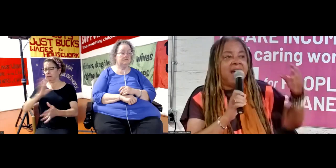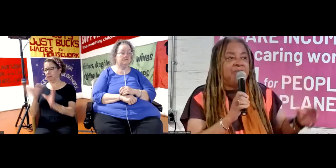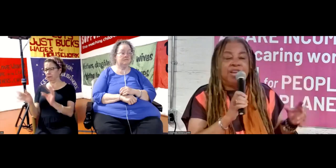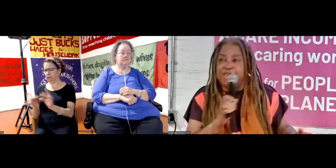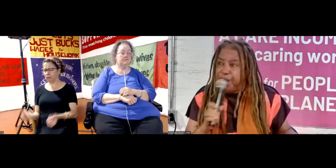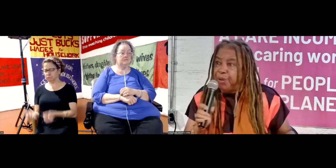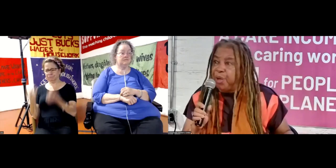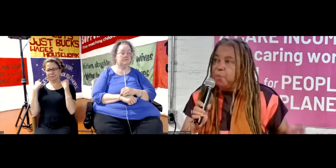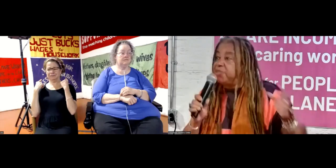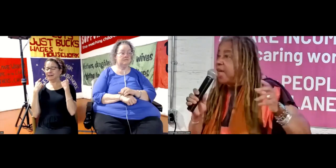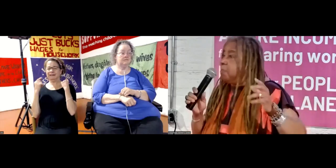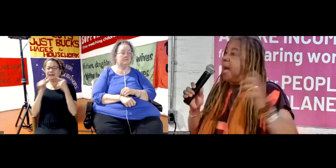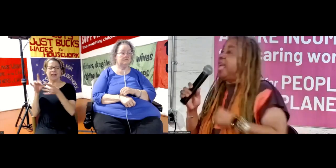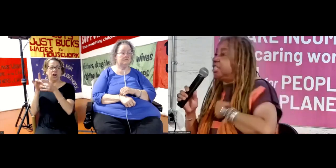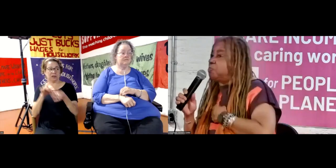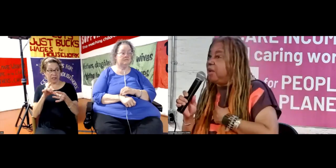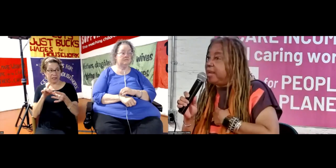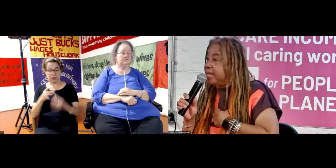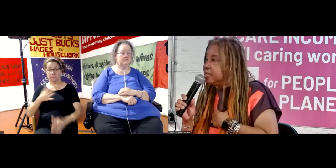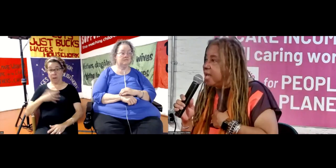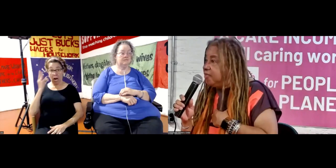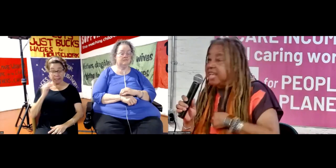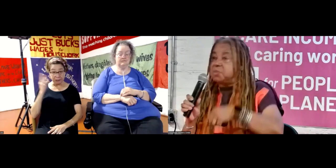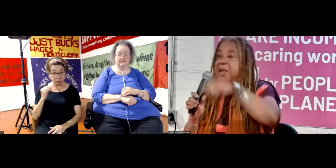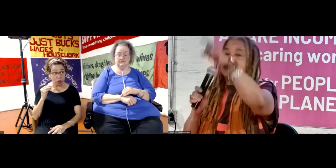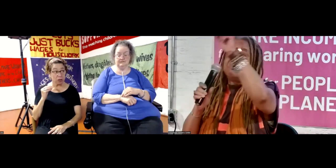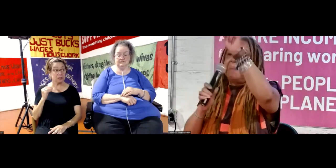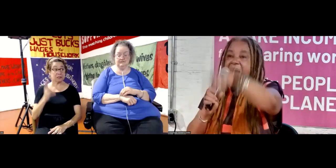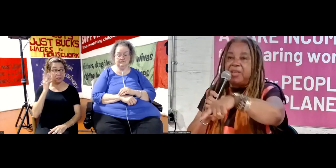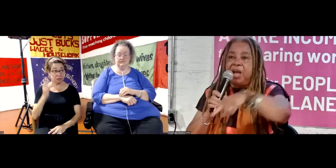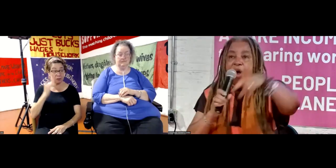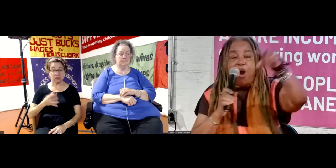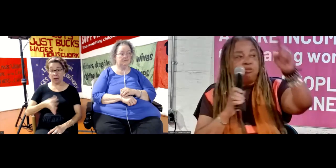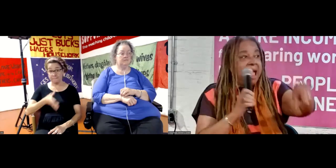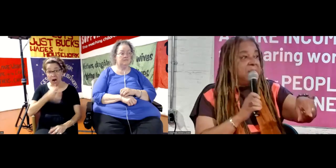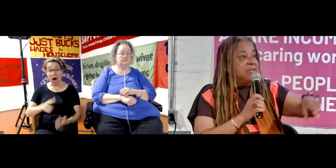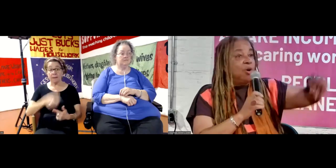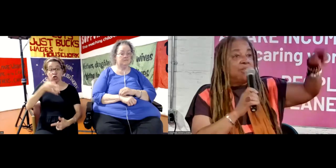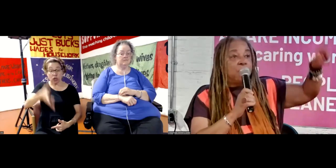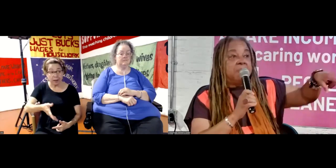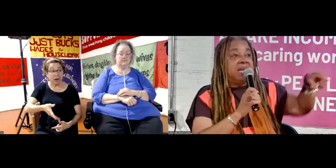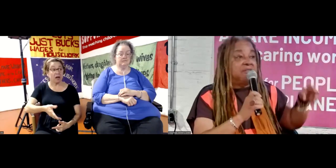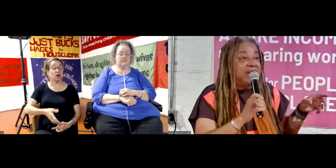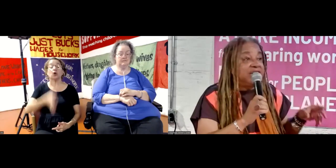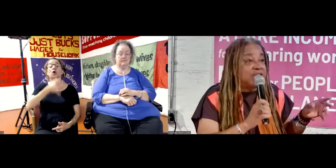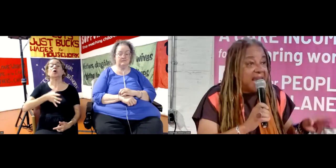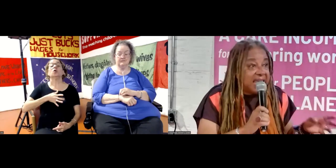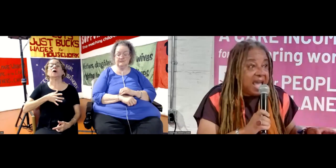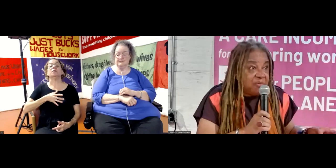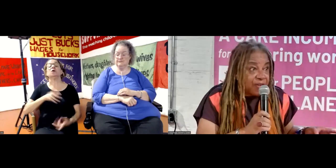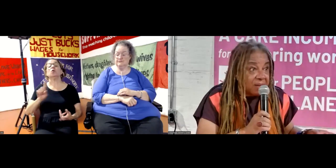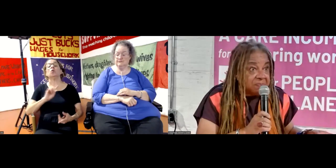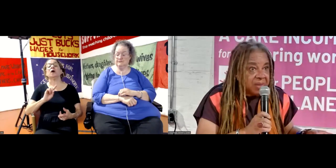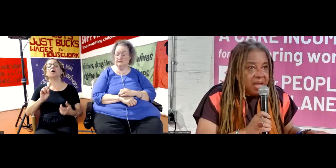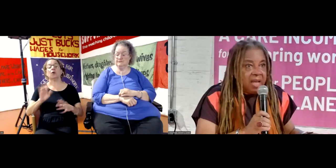had nothing to do with my experience, the experience of my mother or grandmother or the women in the village that I